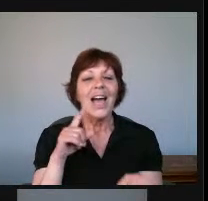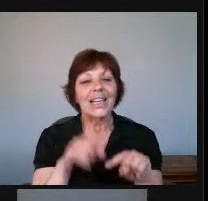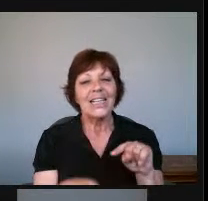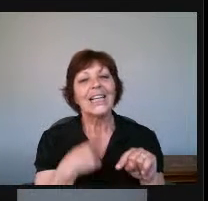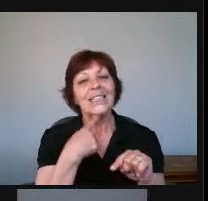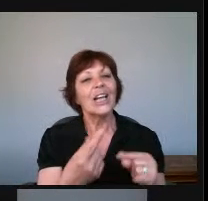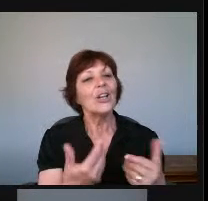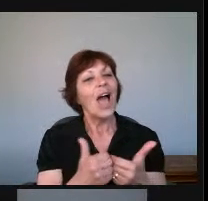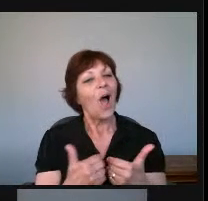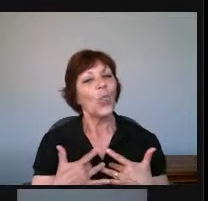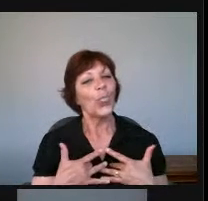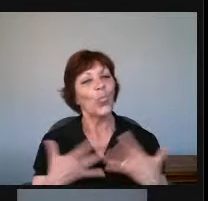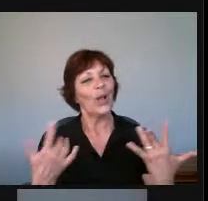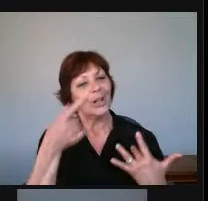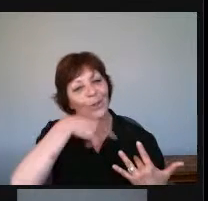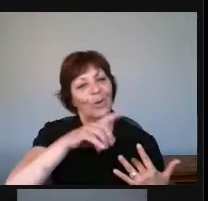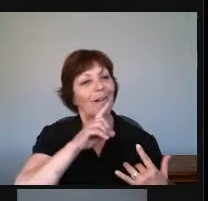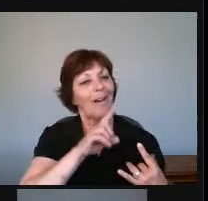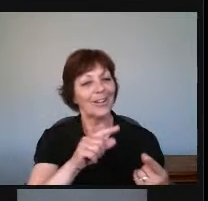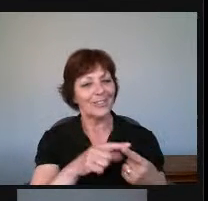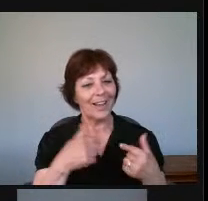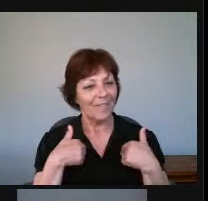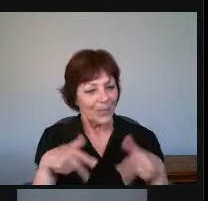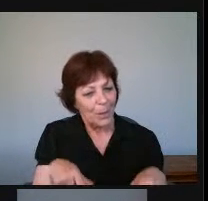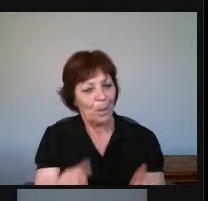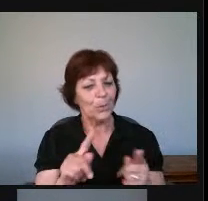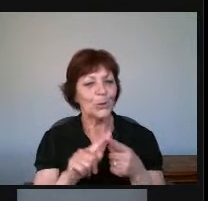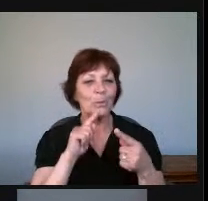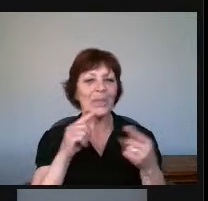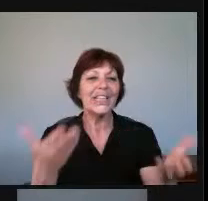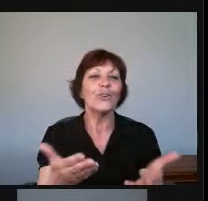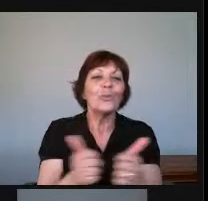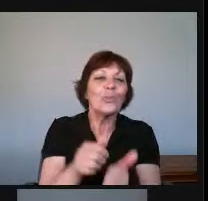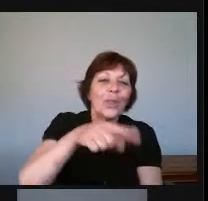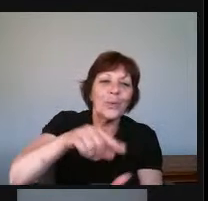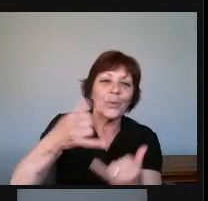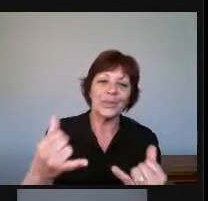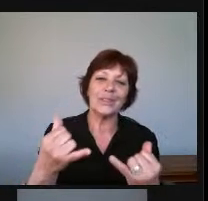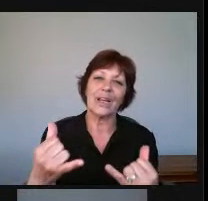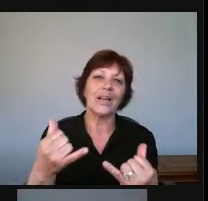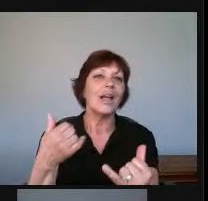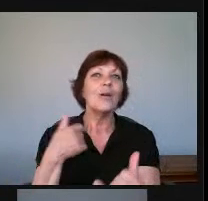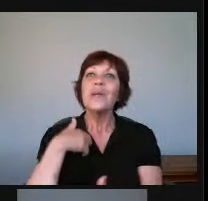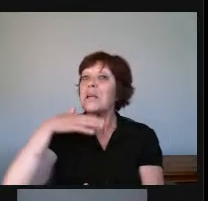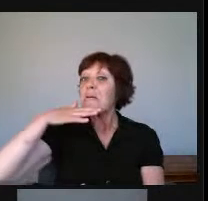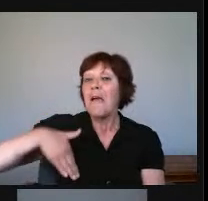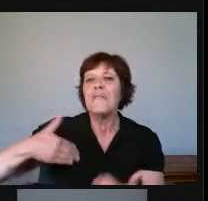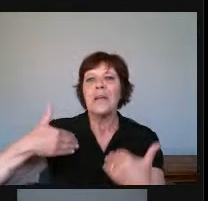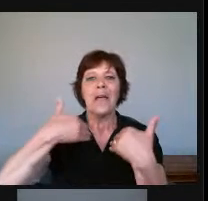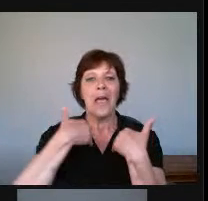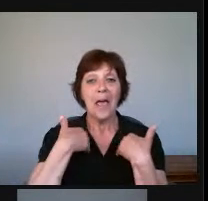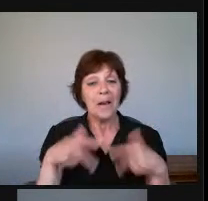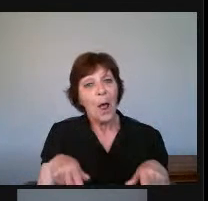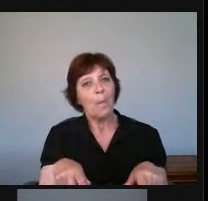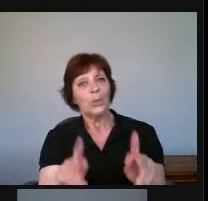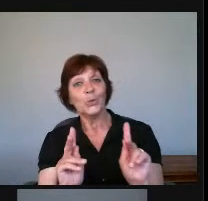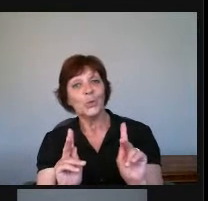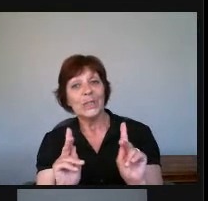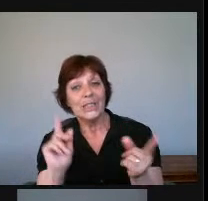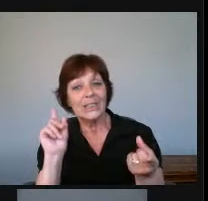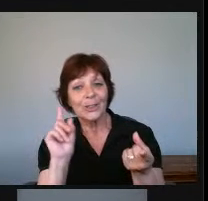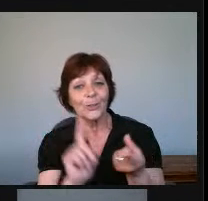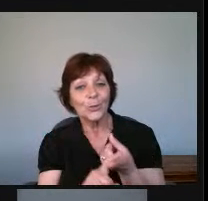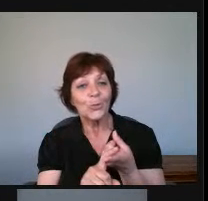how thrilled we are to have the opportunity to be here with you today. We have not had an opportunity